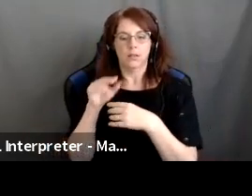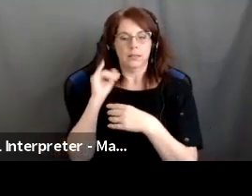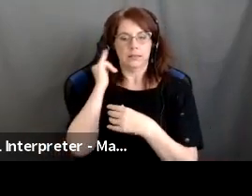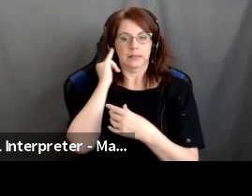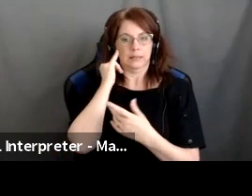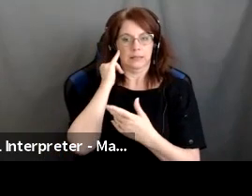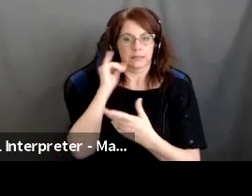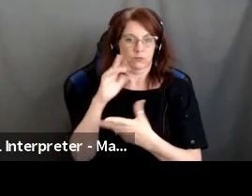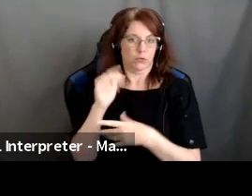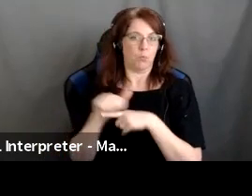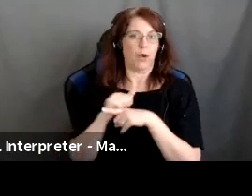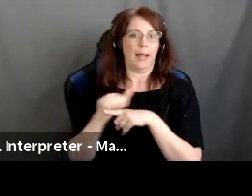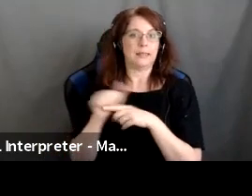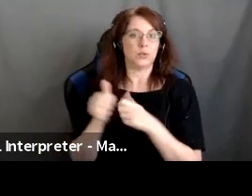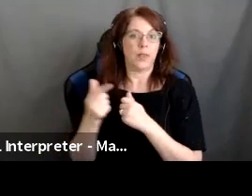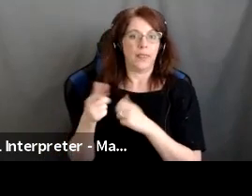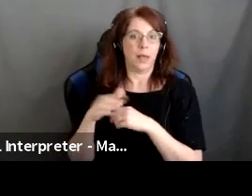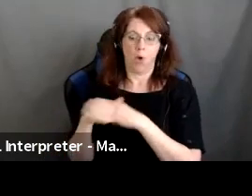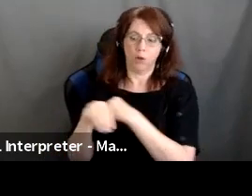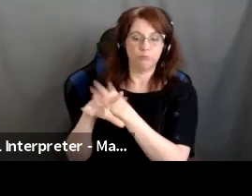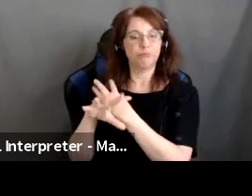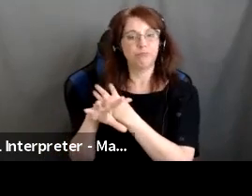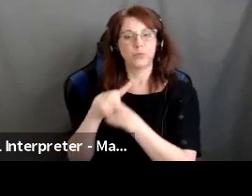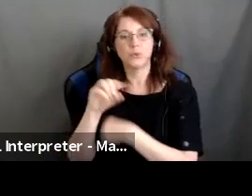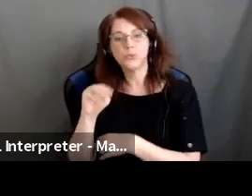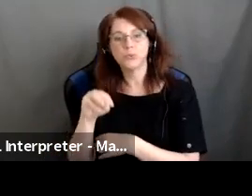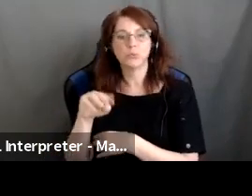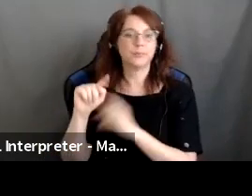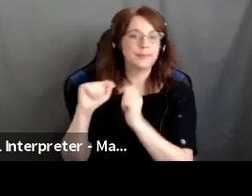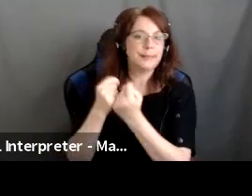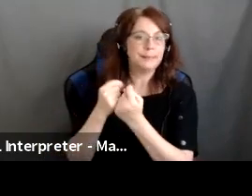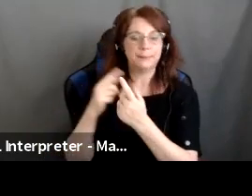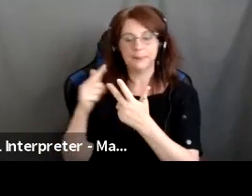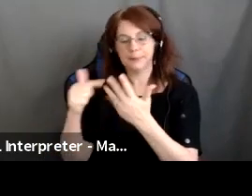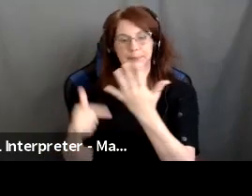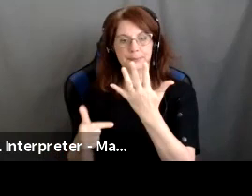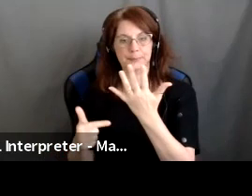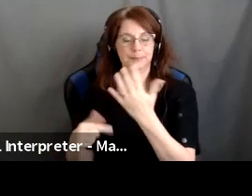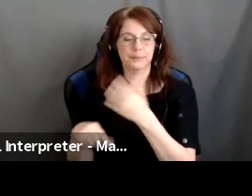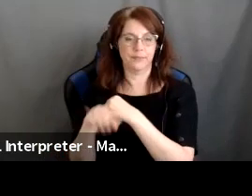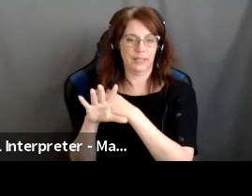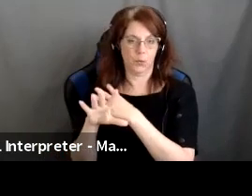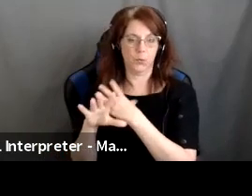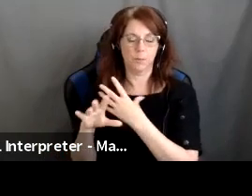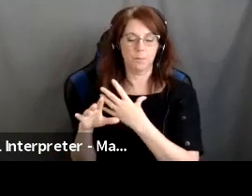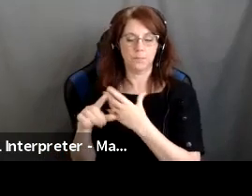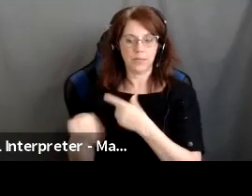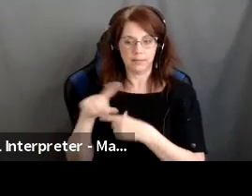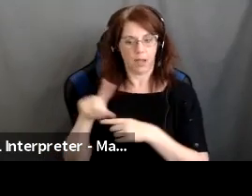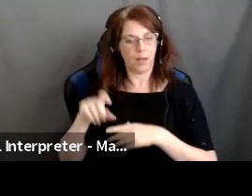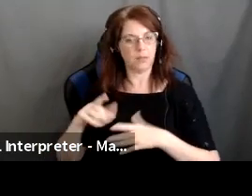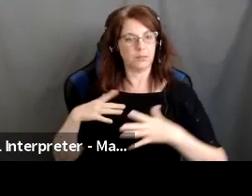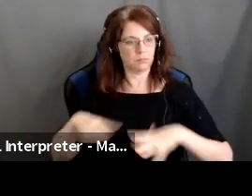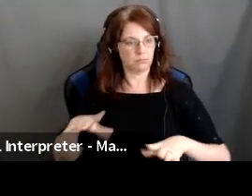you are practicing with them through Microsoft Teams or Zoom or some other video platform, that they are in their